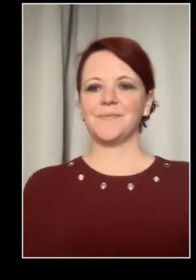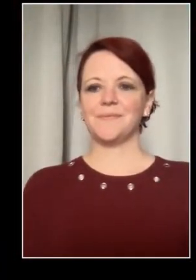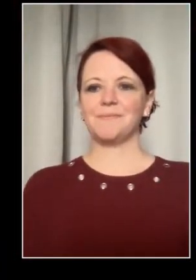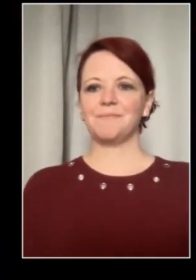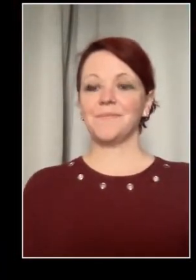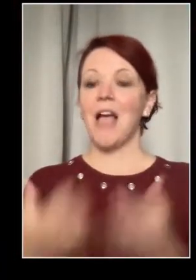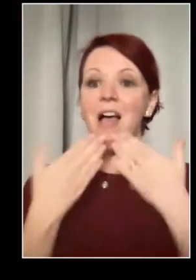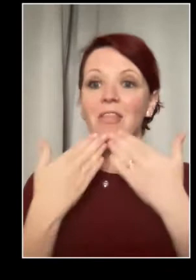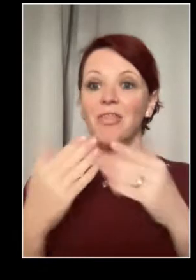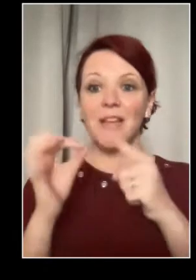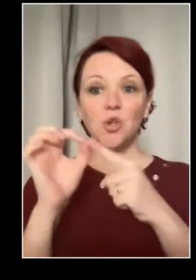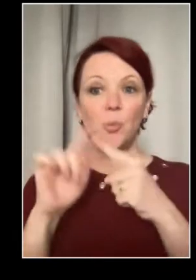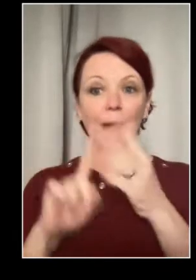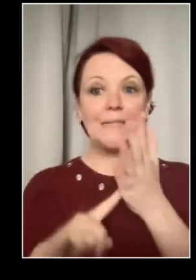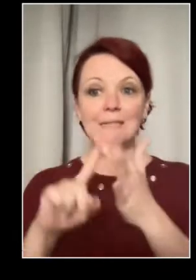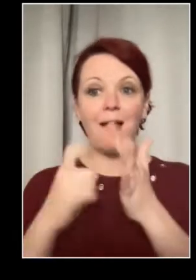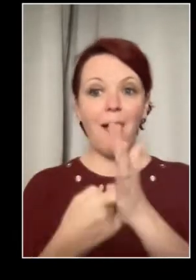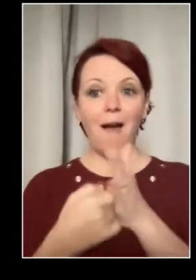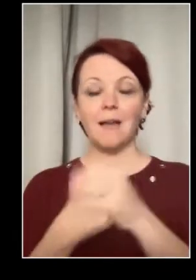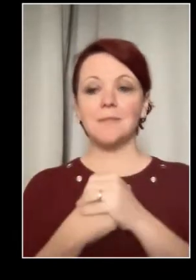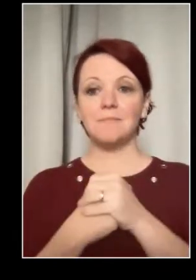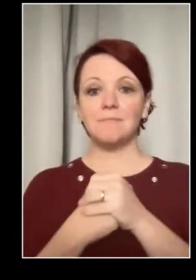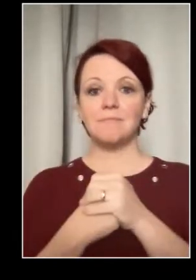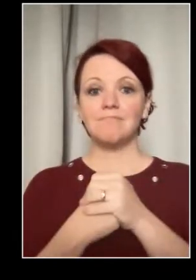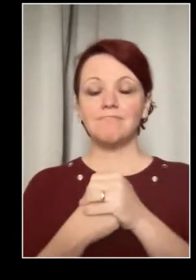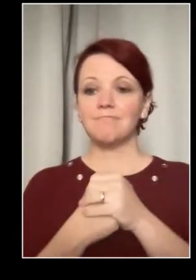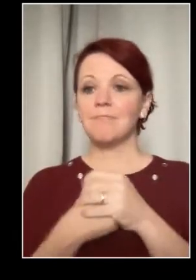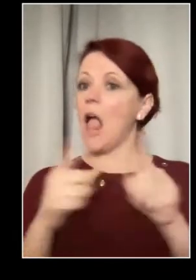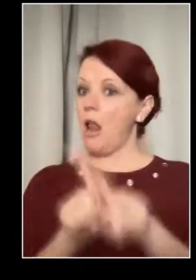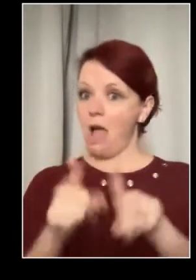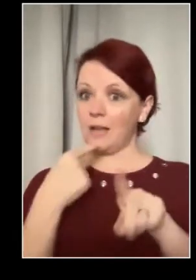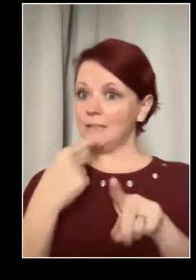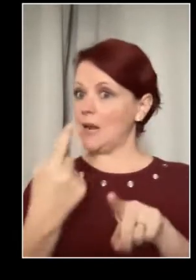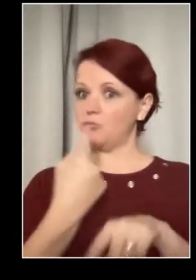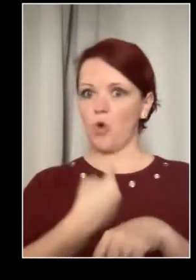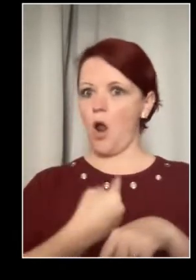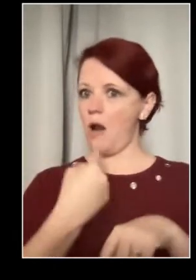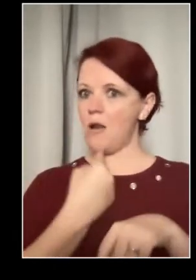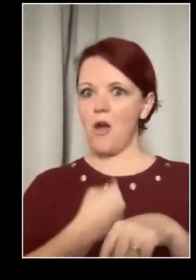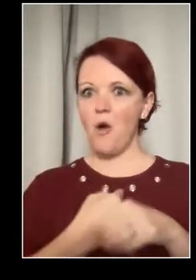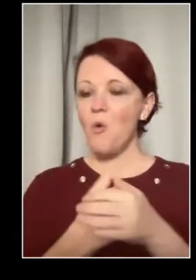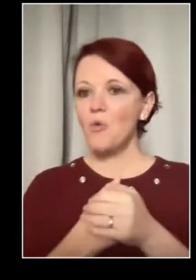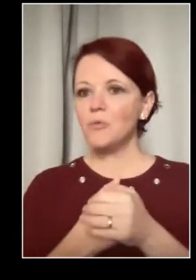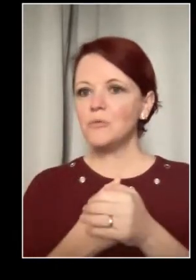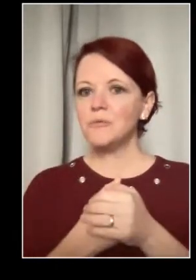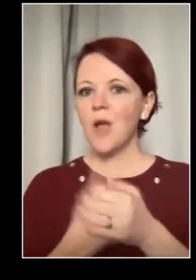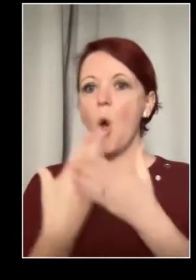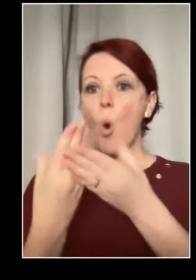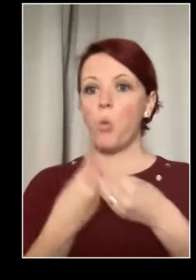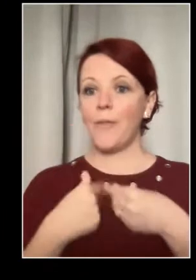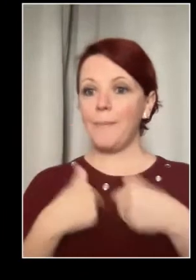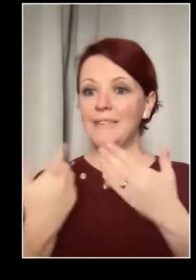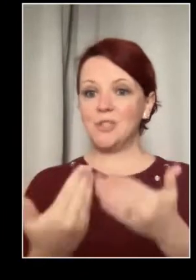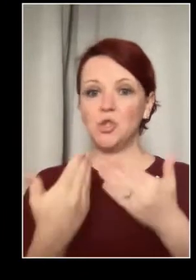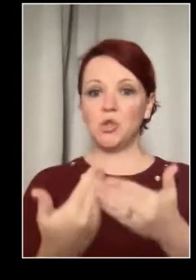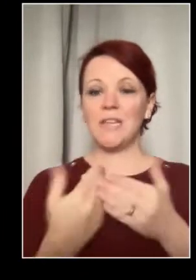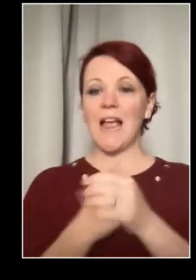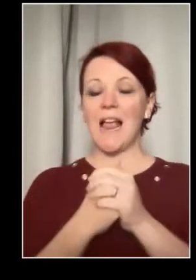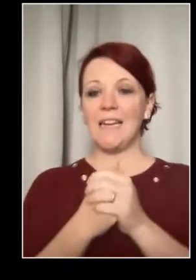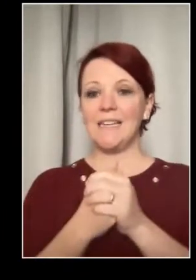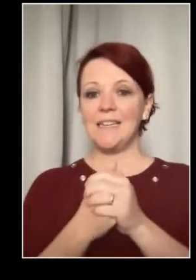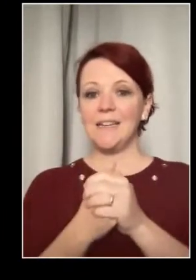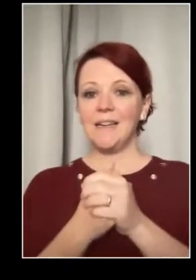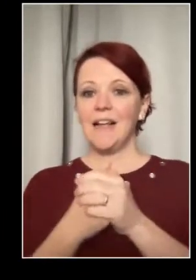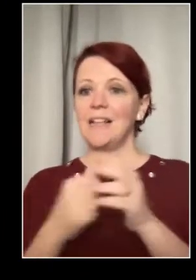Thanks, Peter. Now, I mentioned earlier, I'm not alone. You can refer to us as the Antendeck of Apprenticeships. Please welcome the co-chair of London